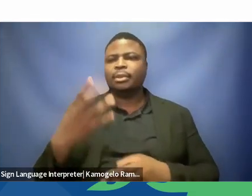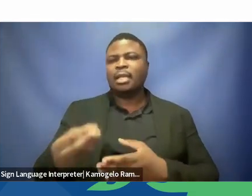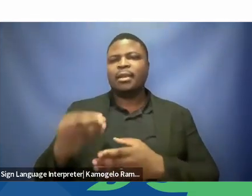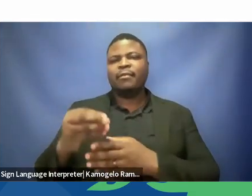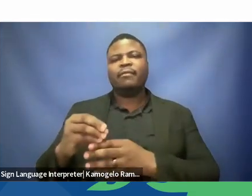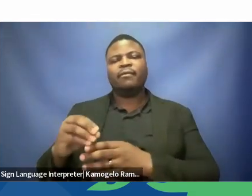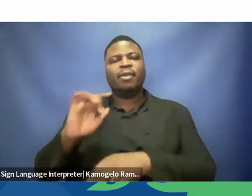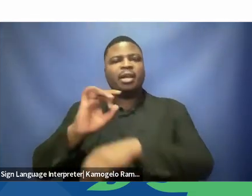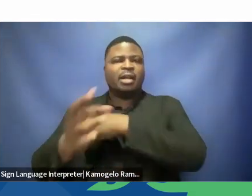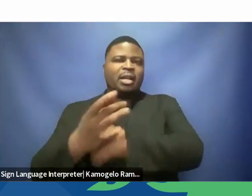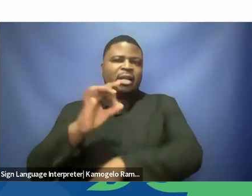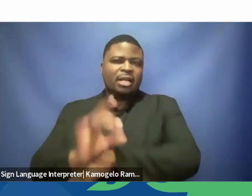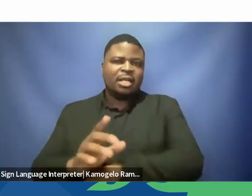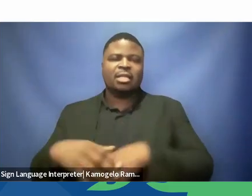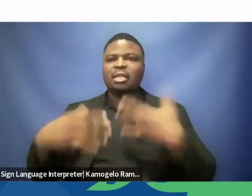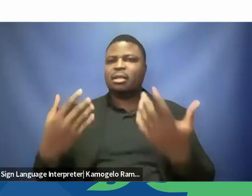a rehabilitation program.